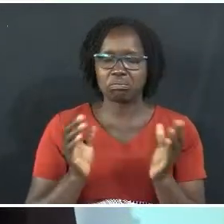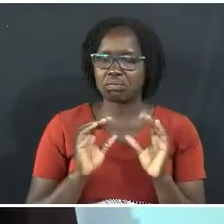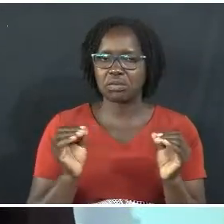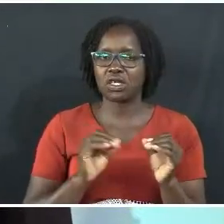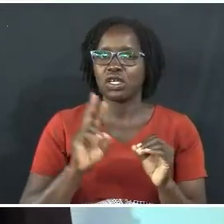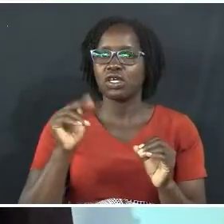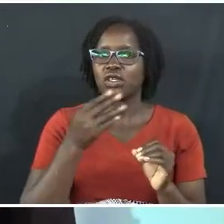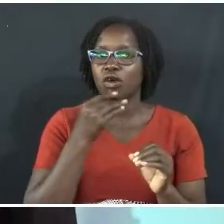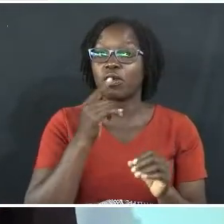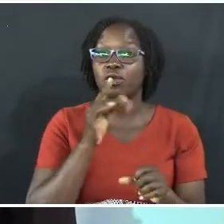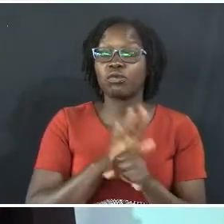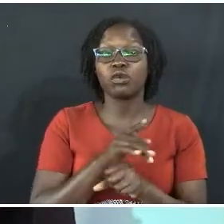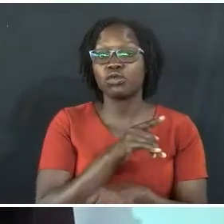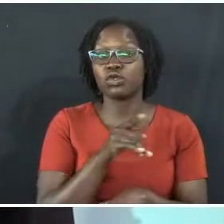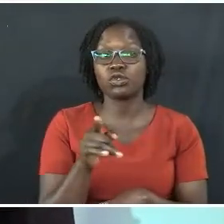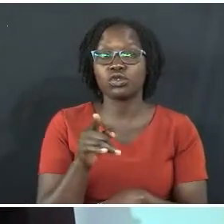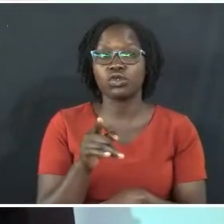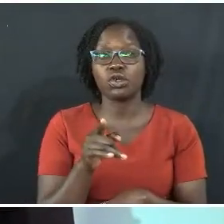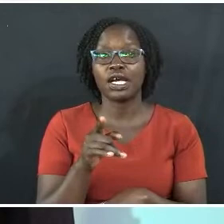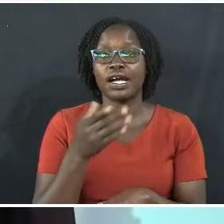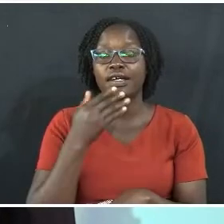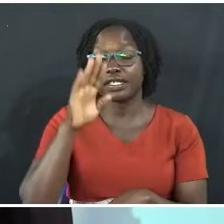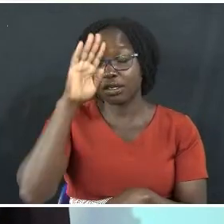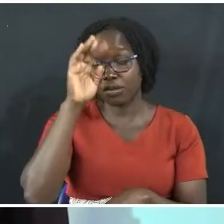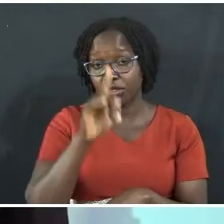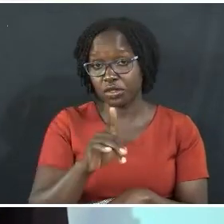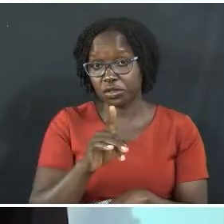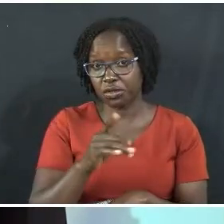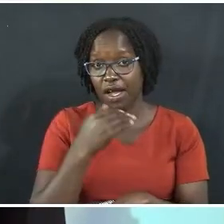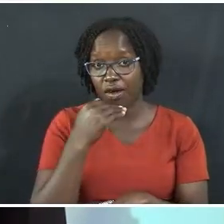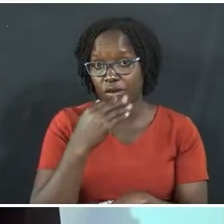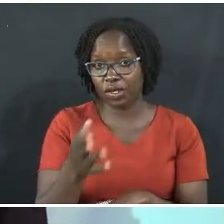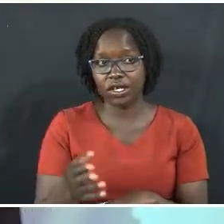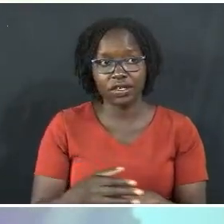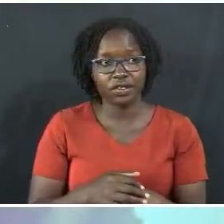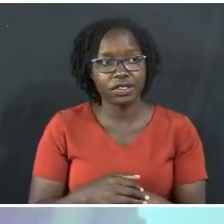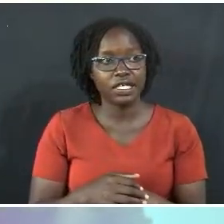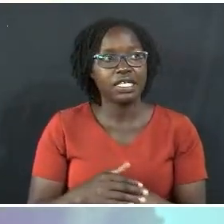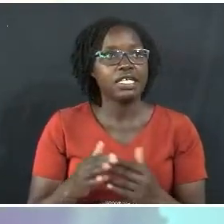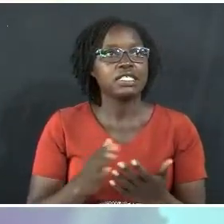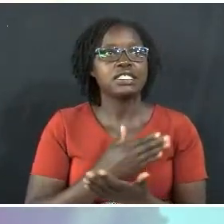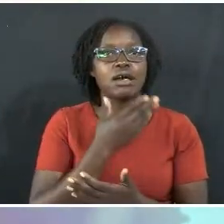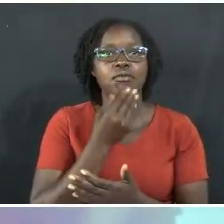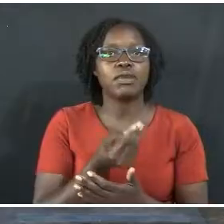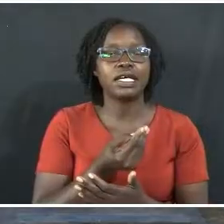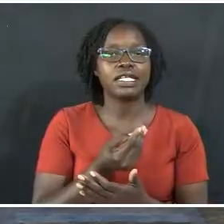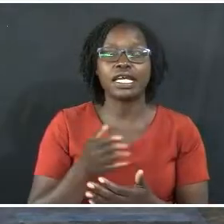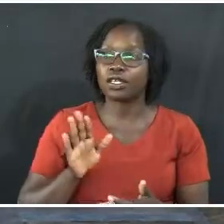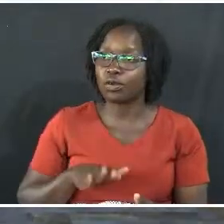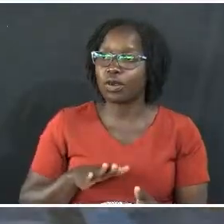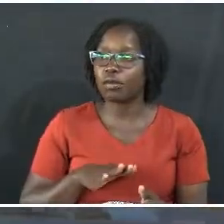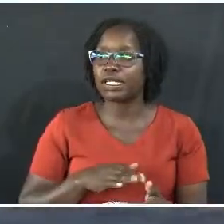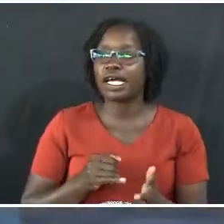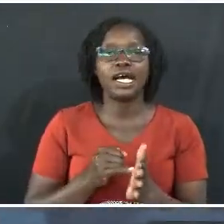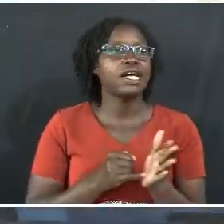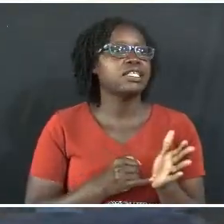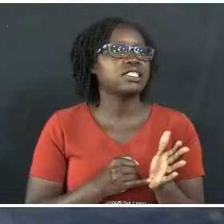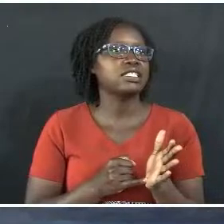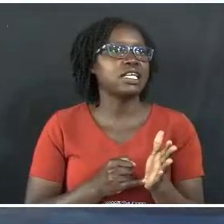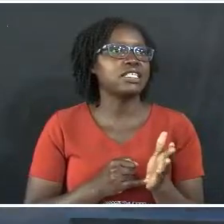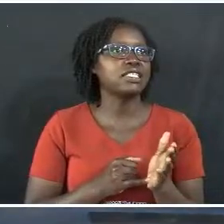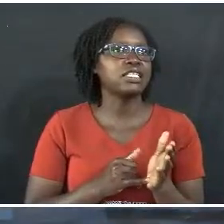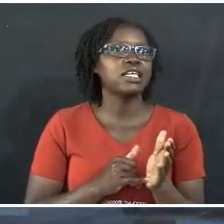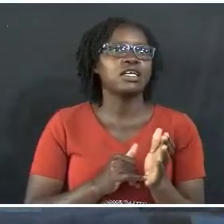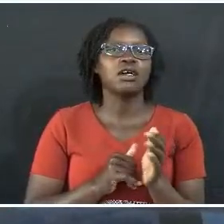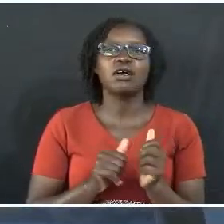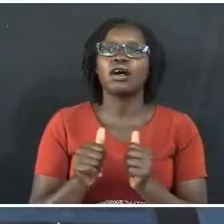No man will promise you and disappoint you. Some men and women are just